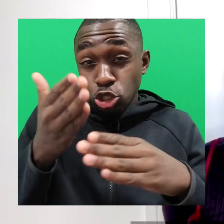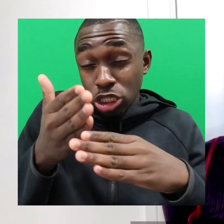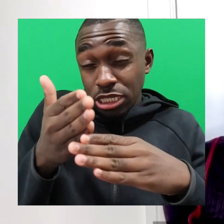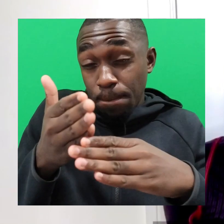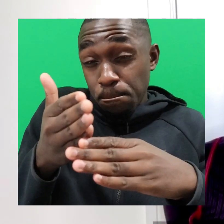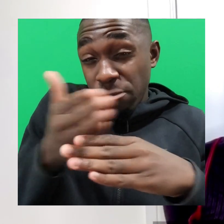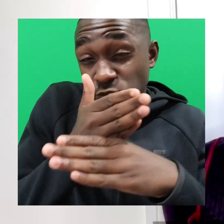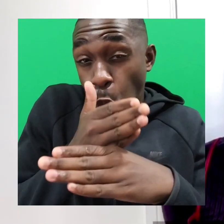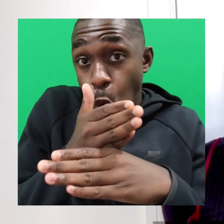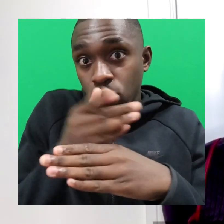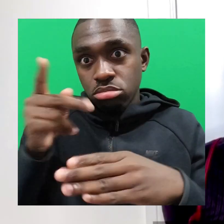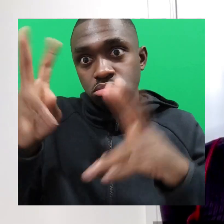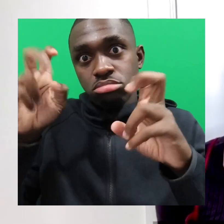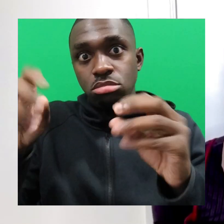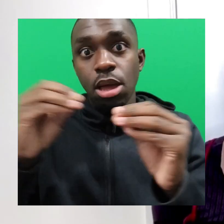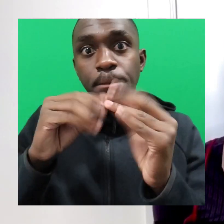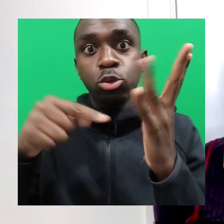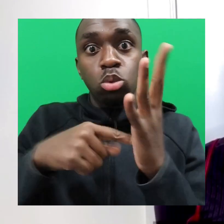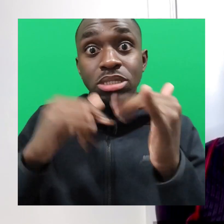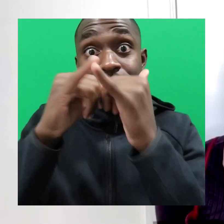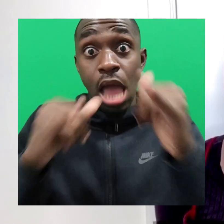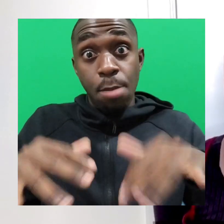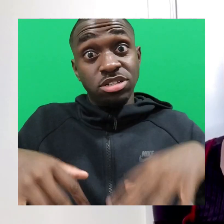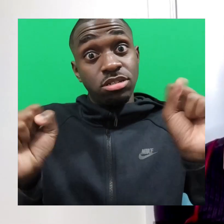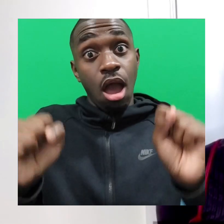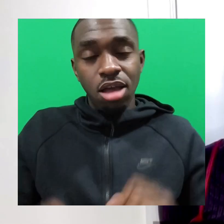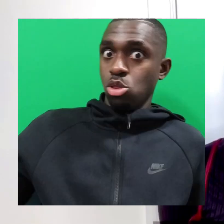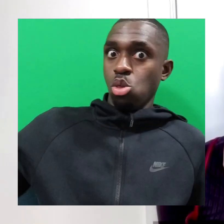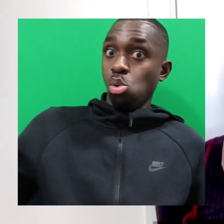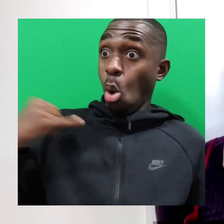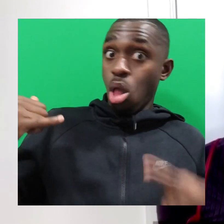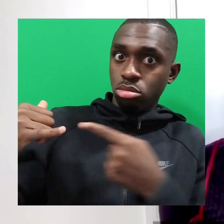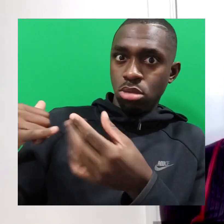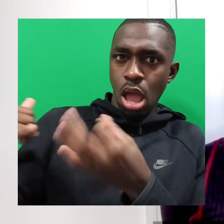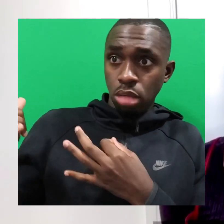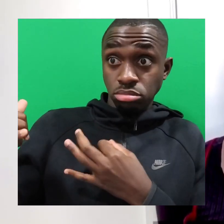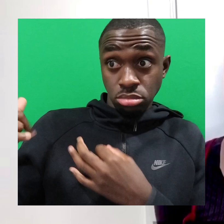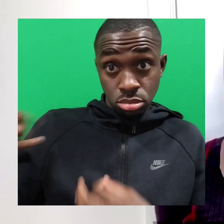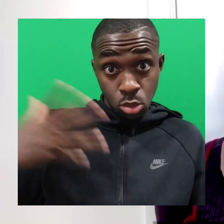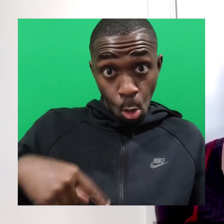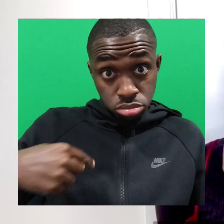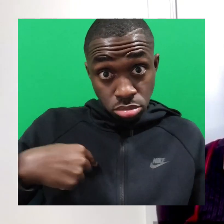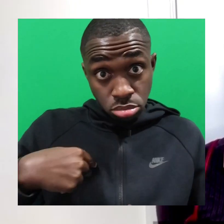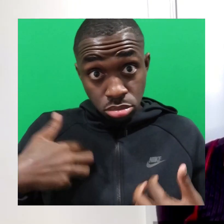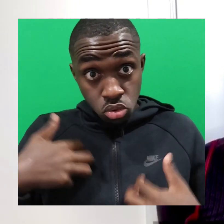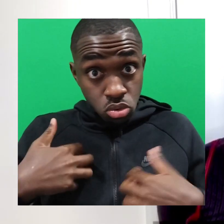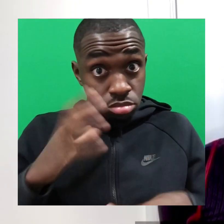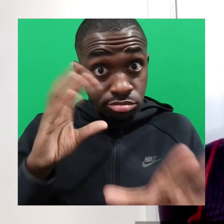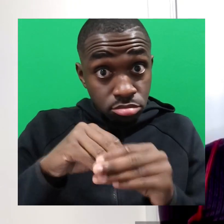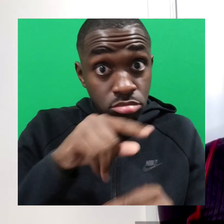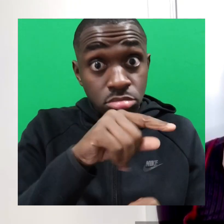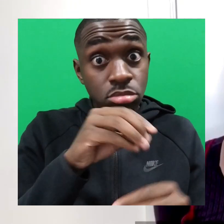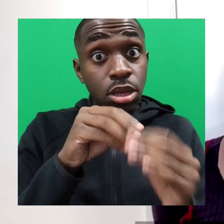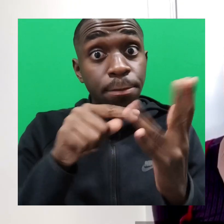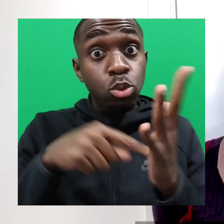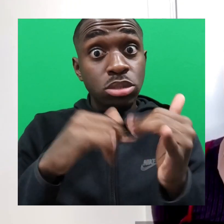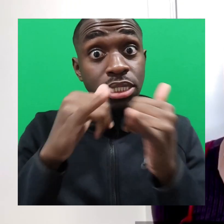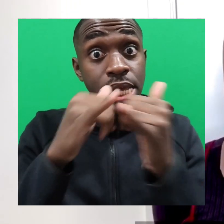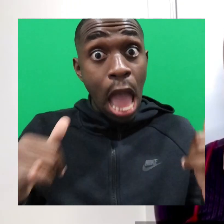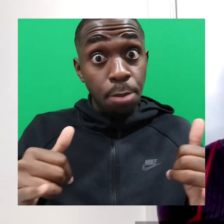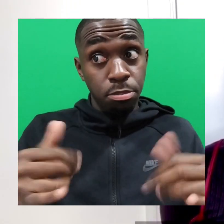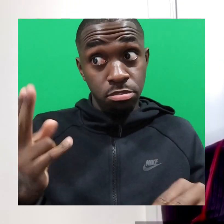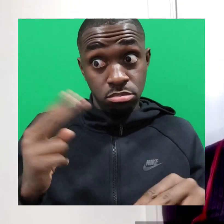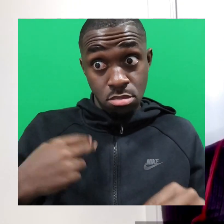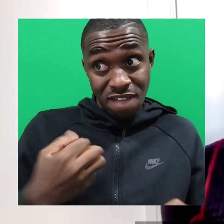The Future, which is really good if you're into design, if you're into branding, content strategy. And I was also exploring